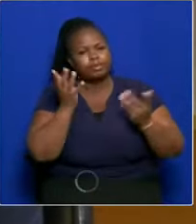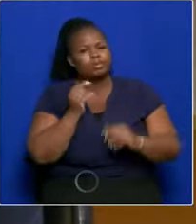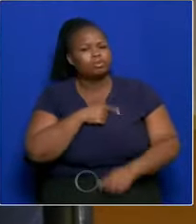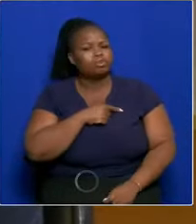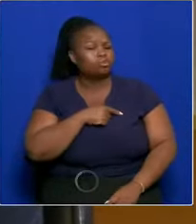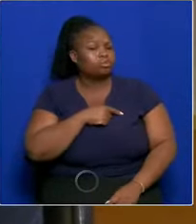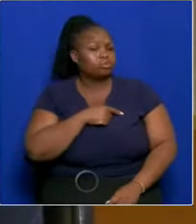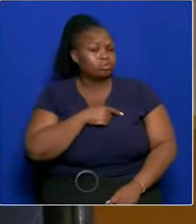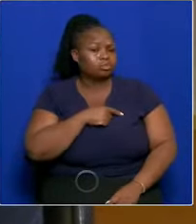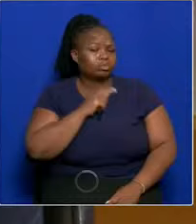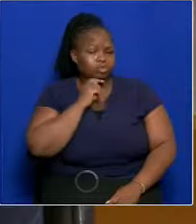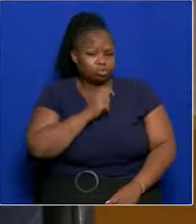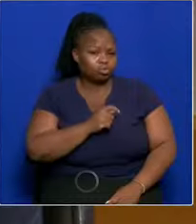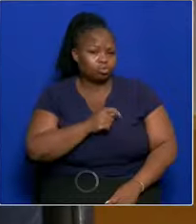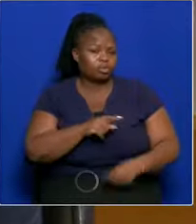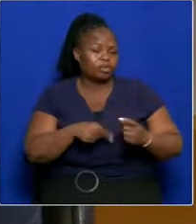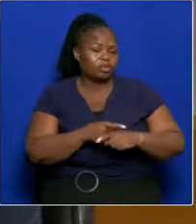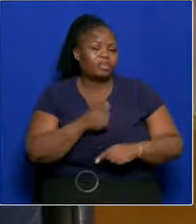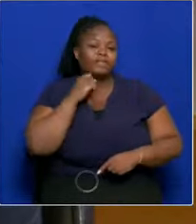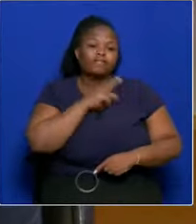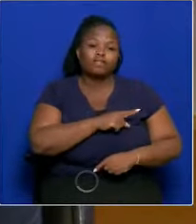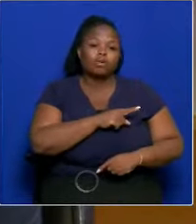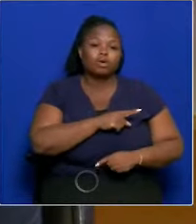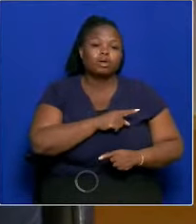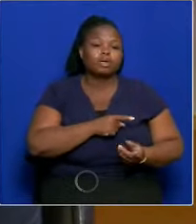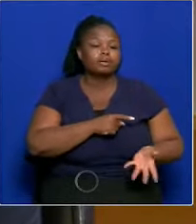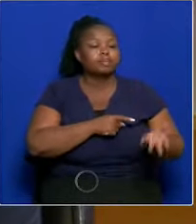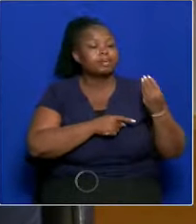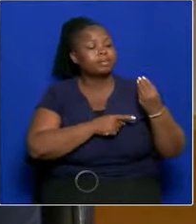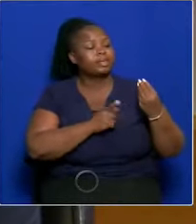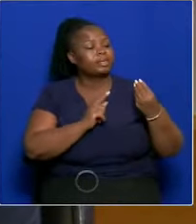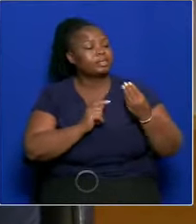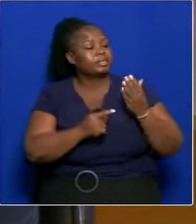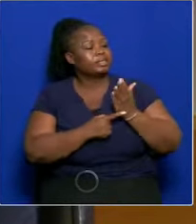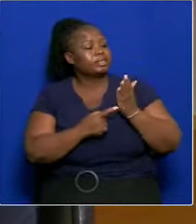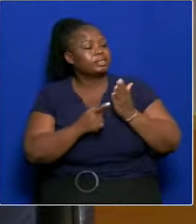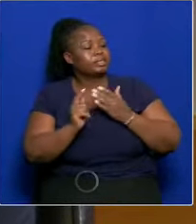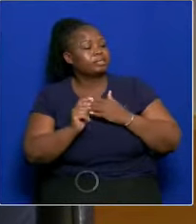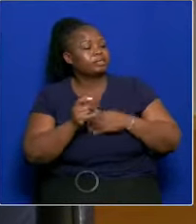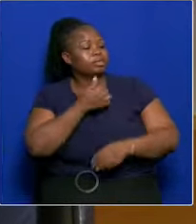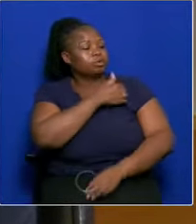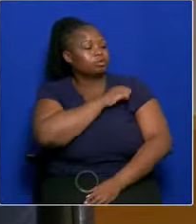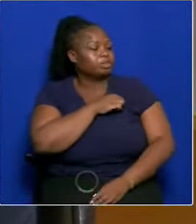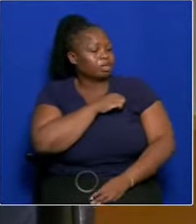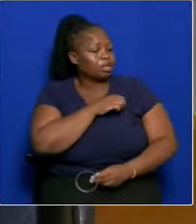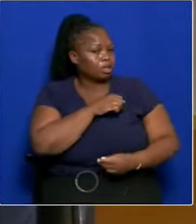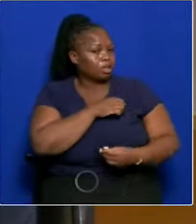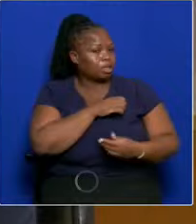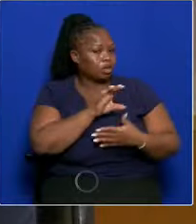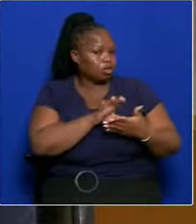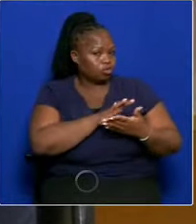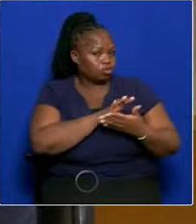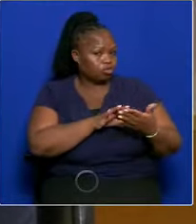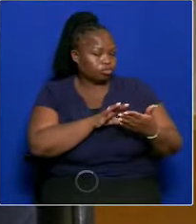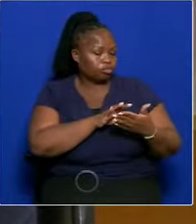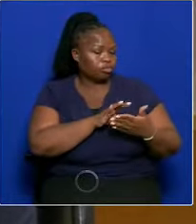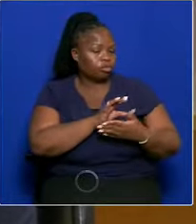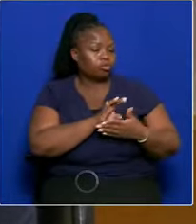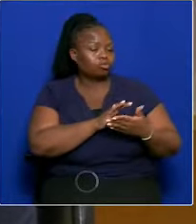to the fraudulently awarded Tembisa Hospital contract and also with regard